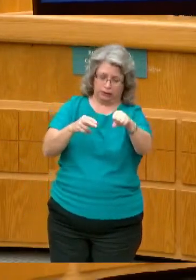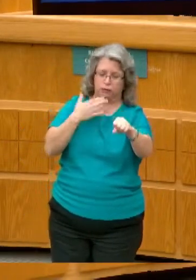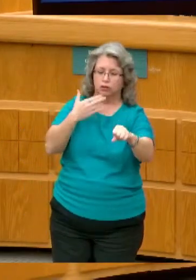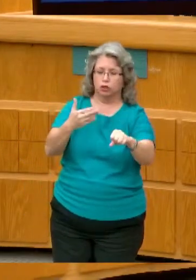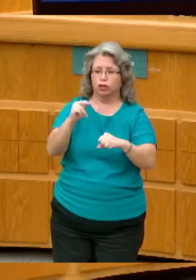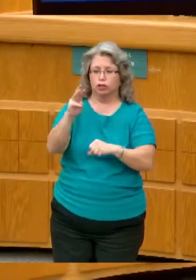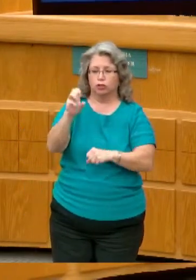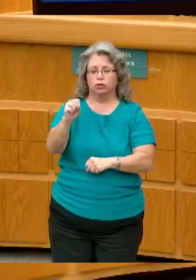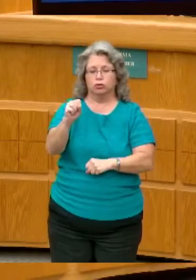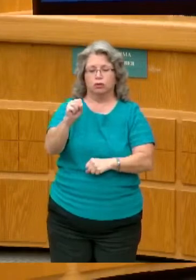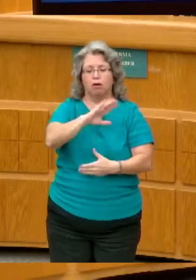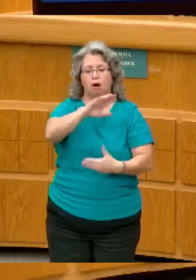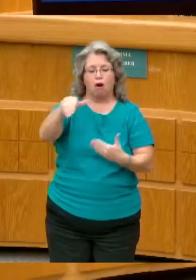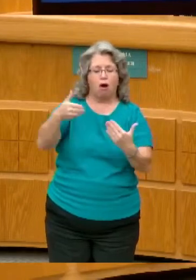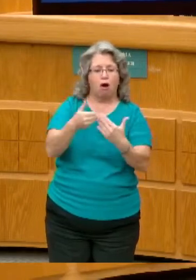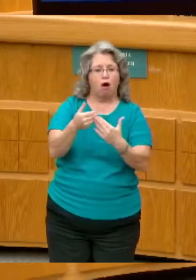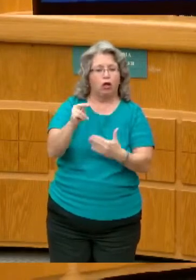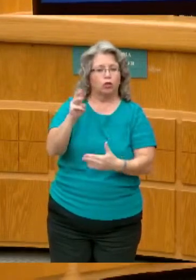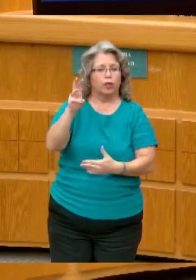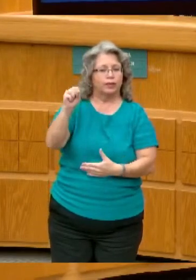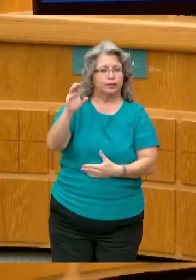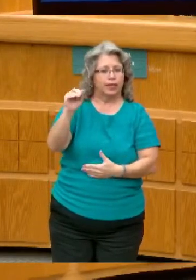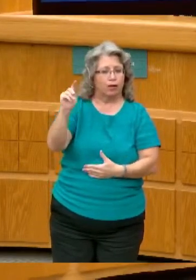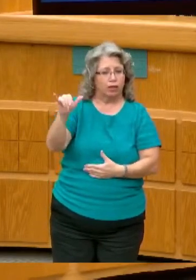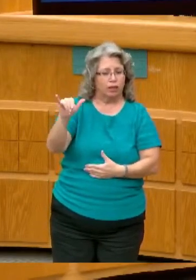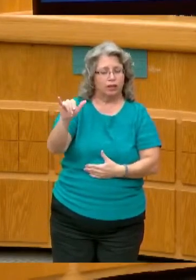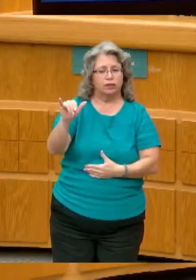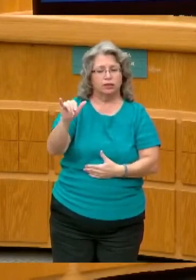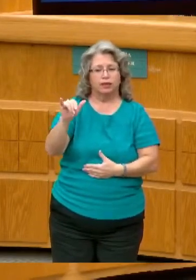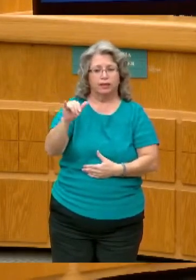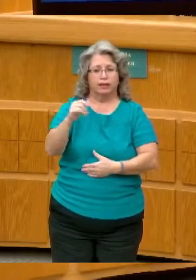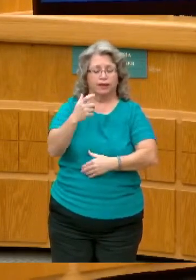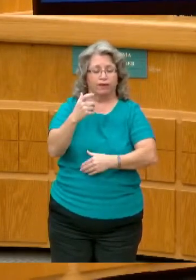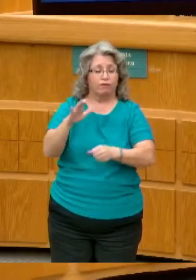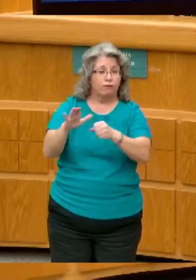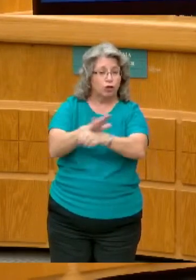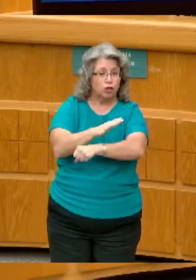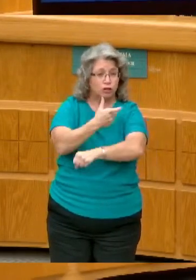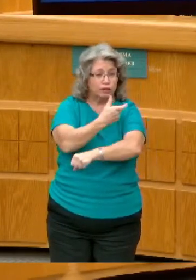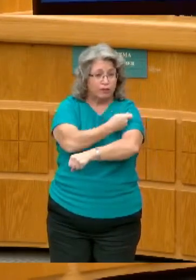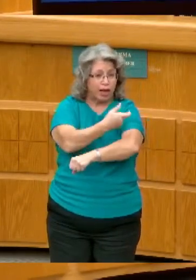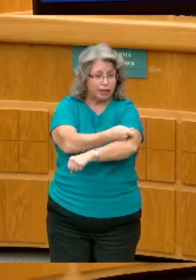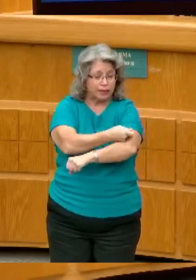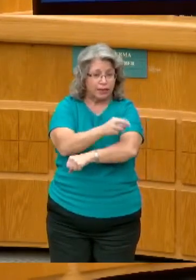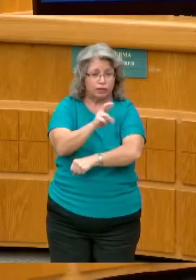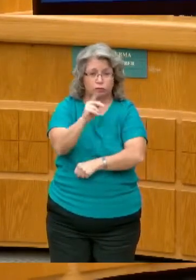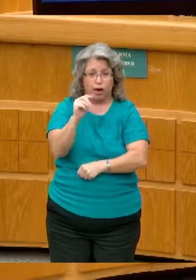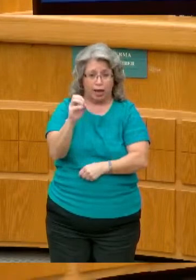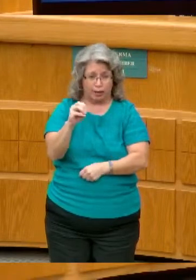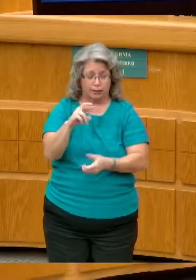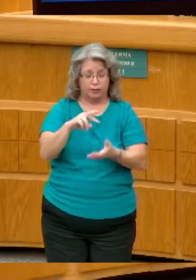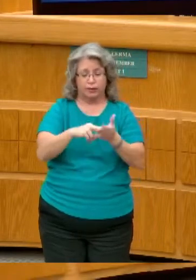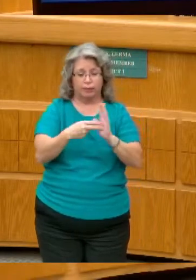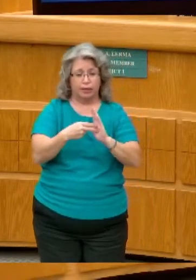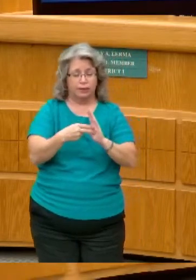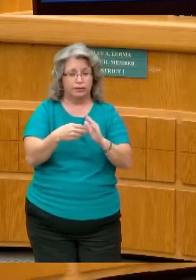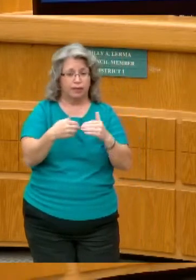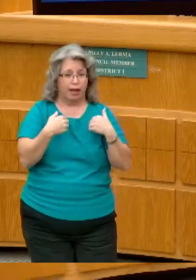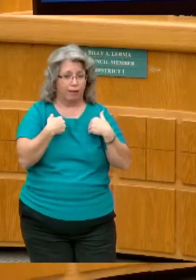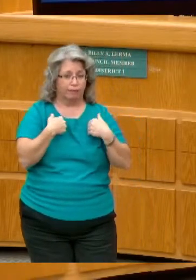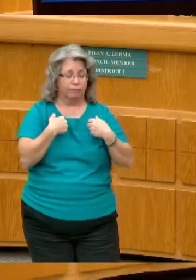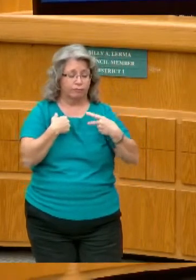all of Nueces County, the vaccination rate for those fully vaccinated, which means that they have at least the 2